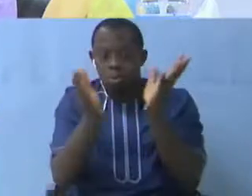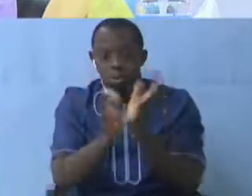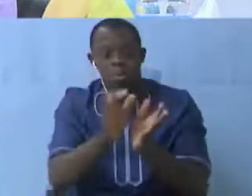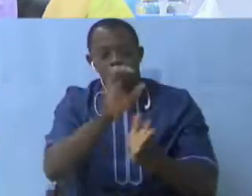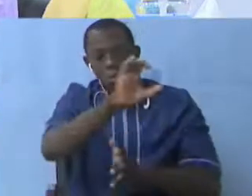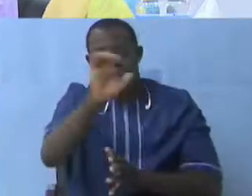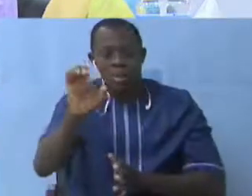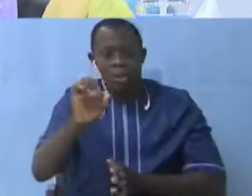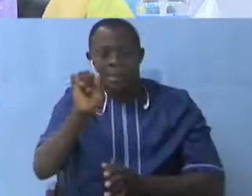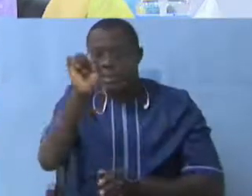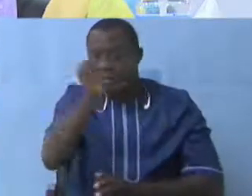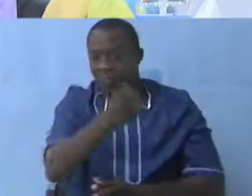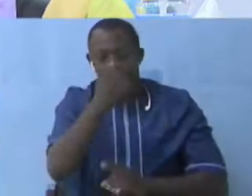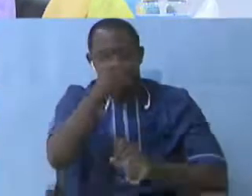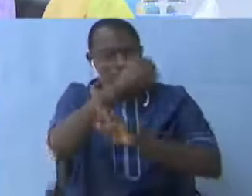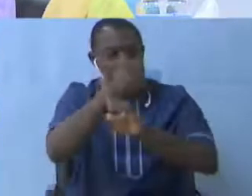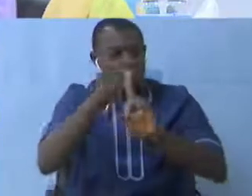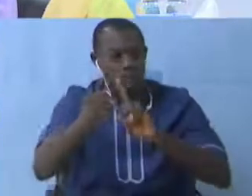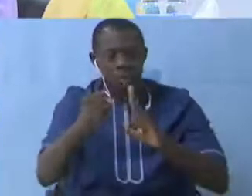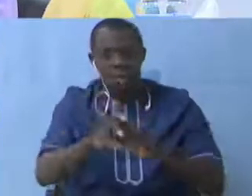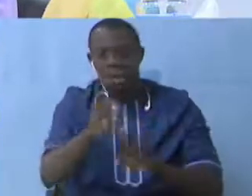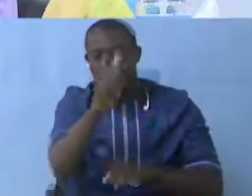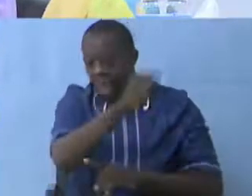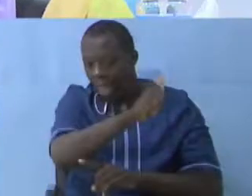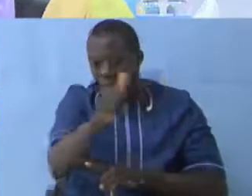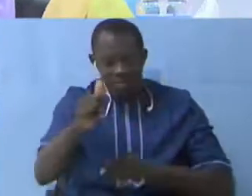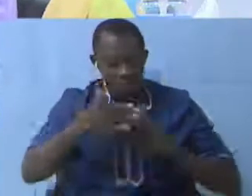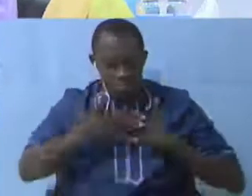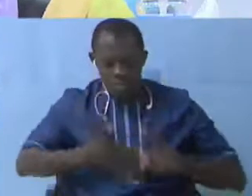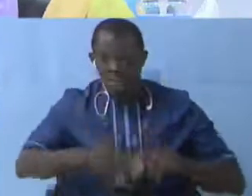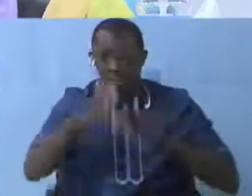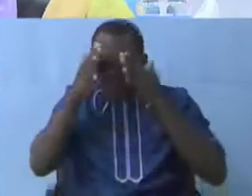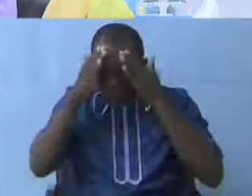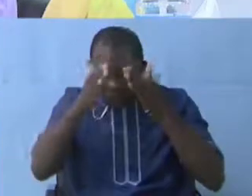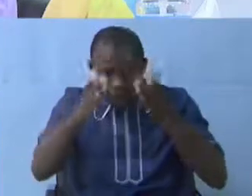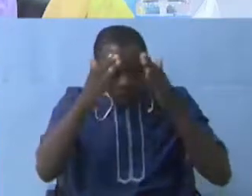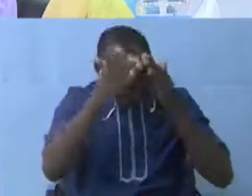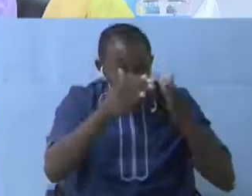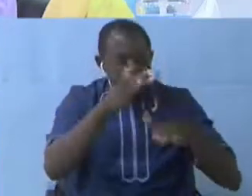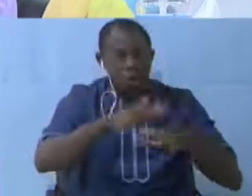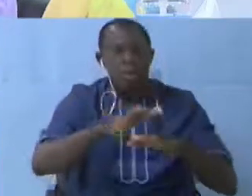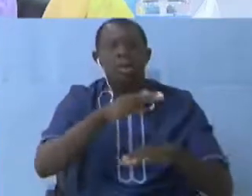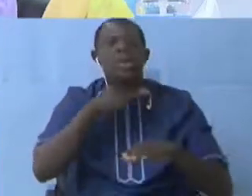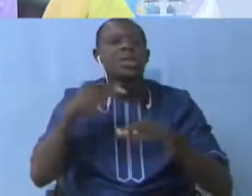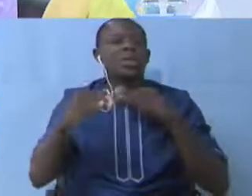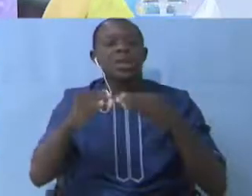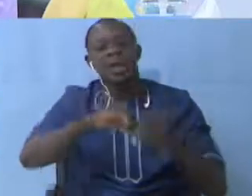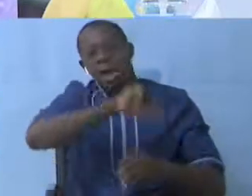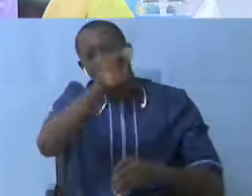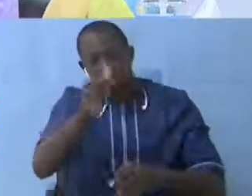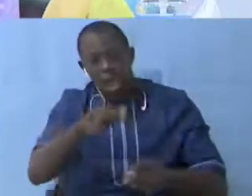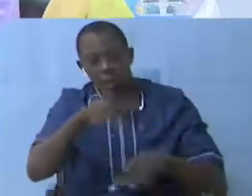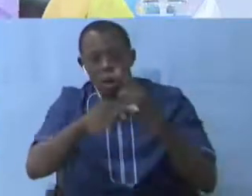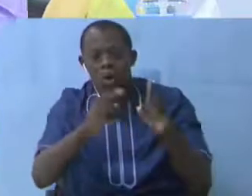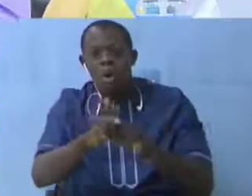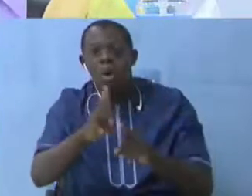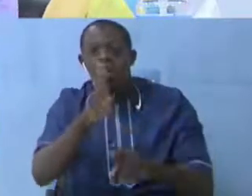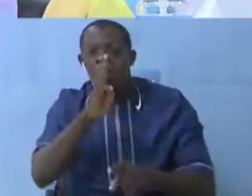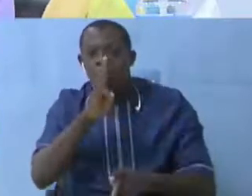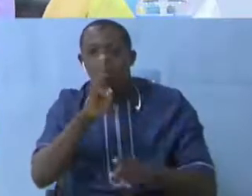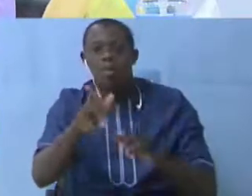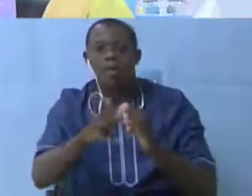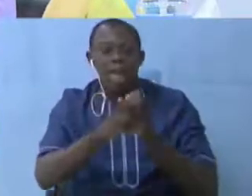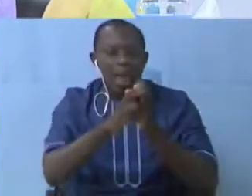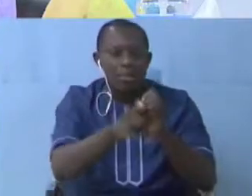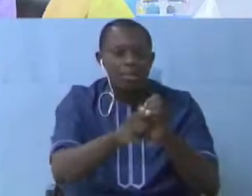very difficult situation, everybody was focusing on the killing and also the injury of the assistants who were